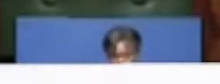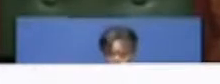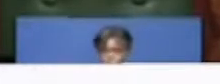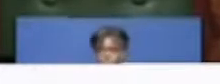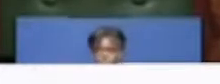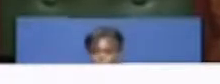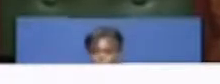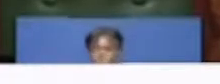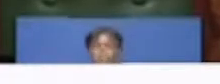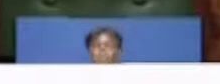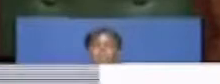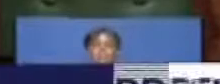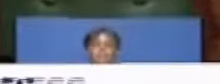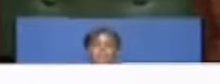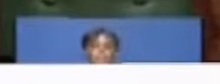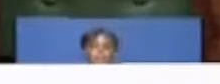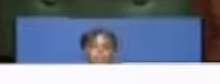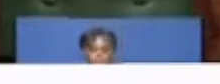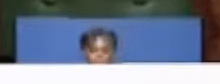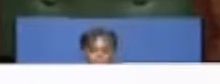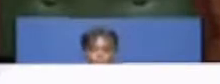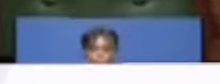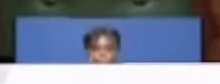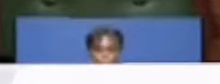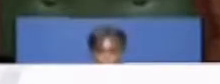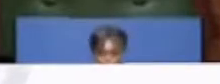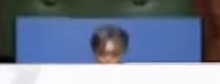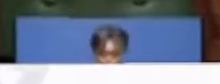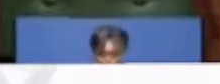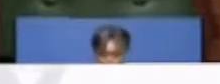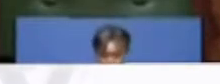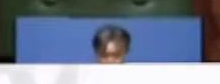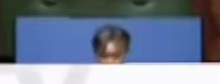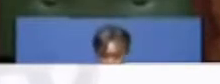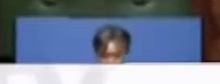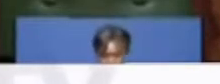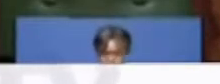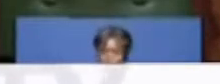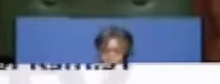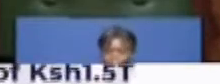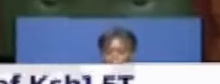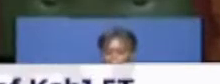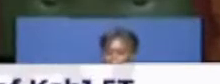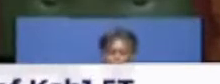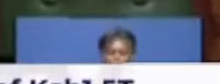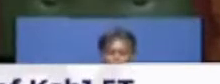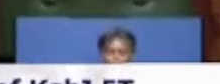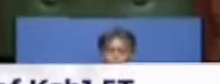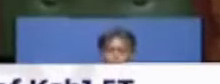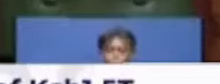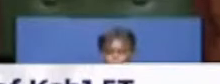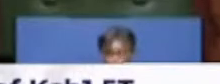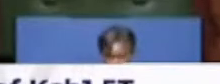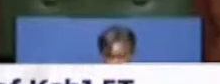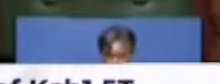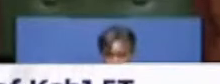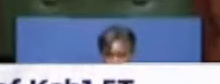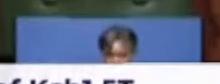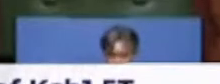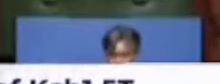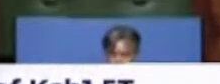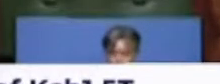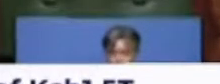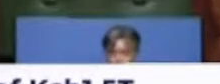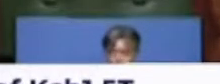million. In 2007, the election eroded the equivalent of Kenya shillings